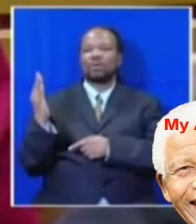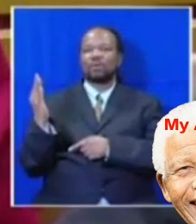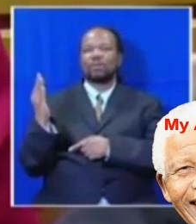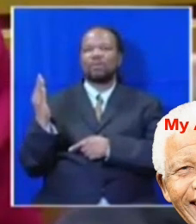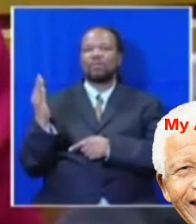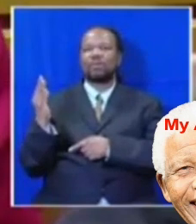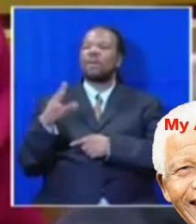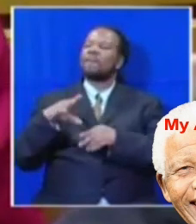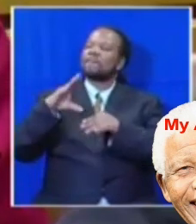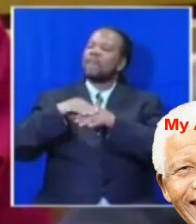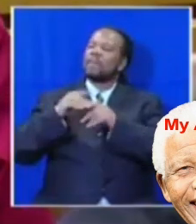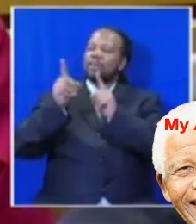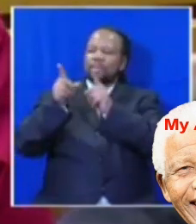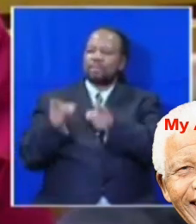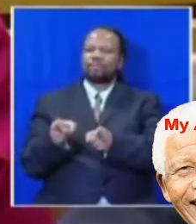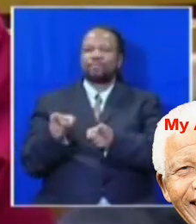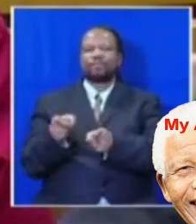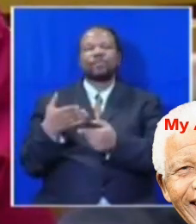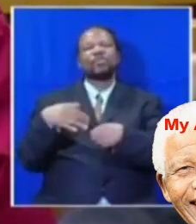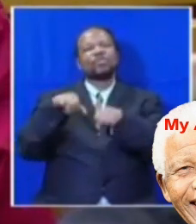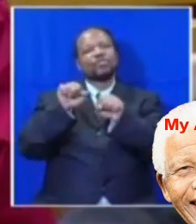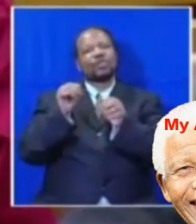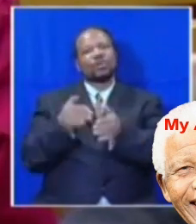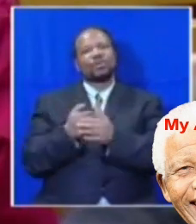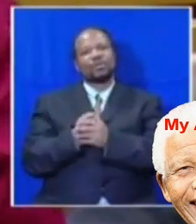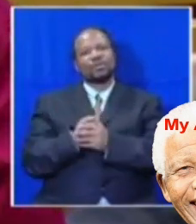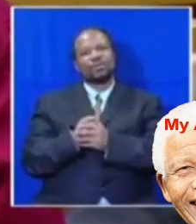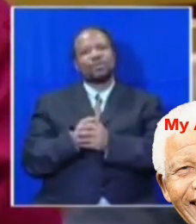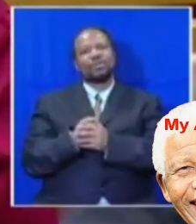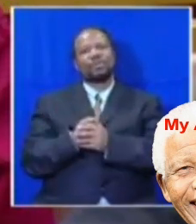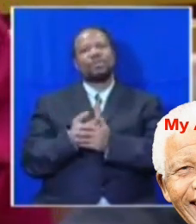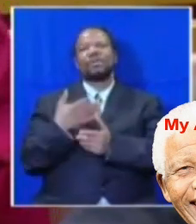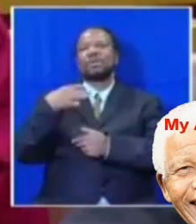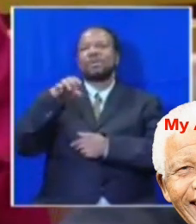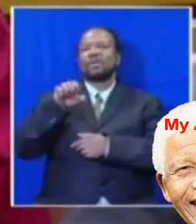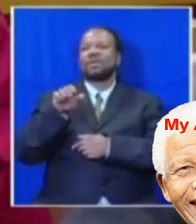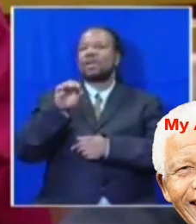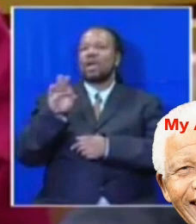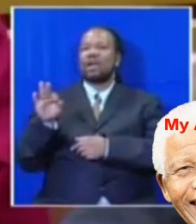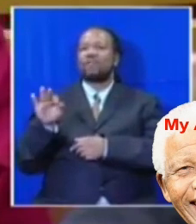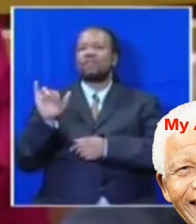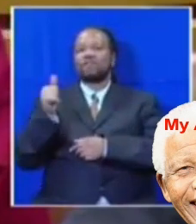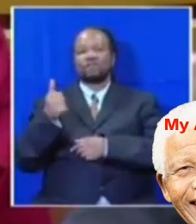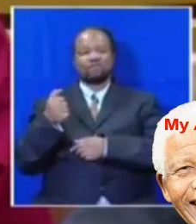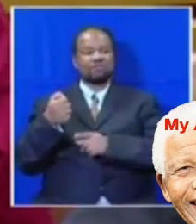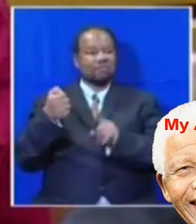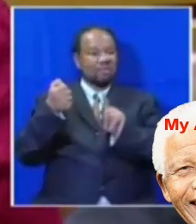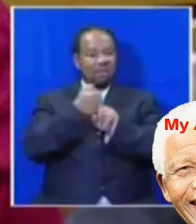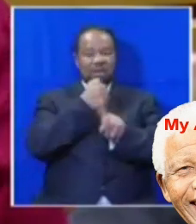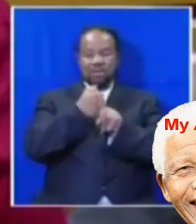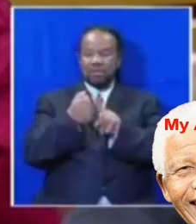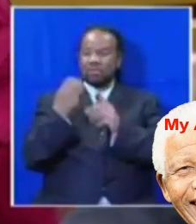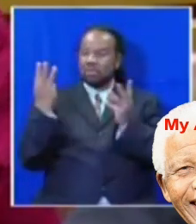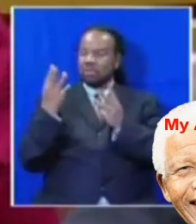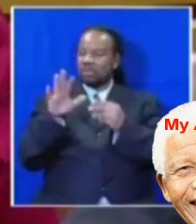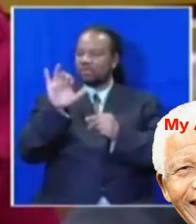Order, honourable members. Honorable Chair, Yes. EFF has never abused people of South Africa.